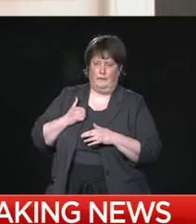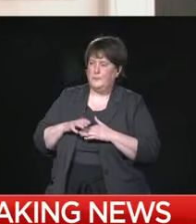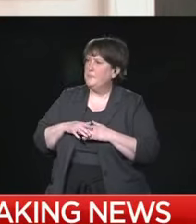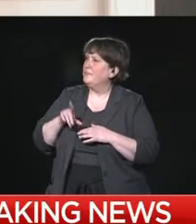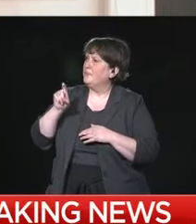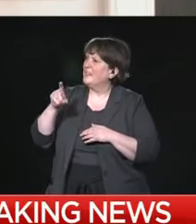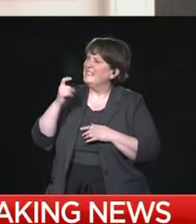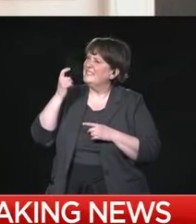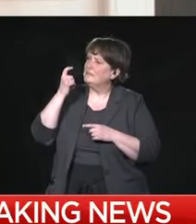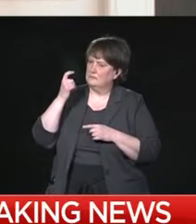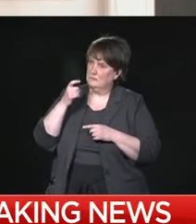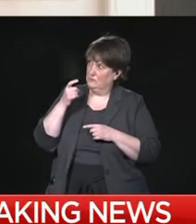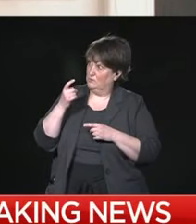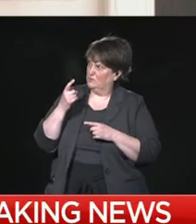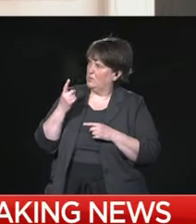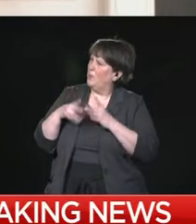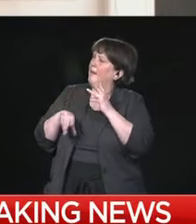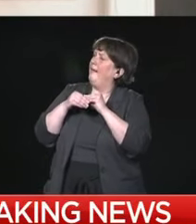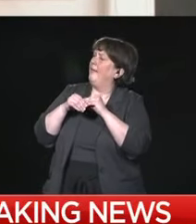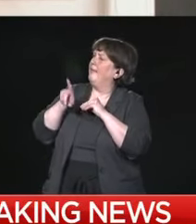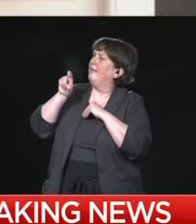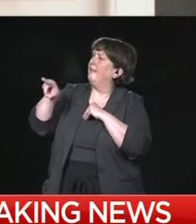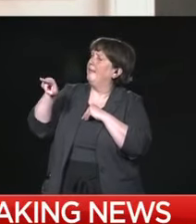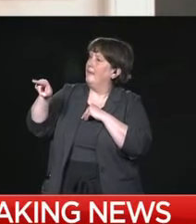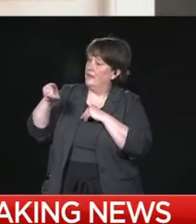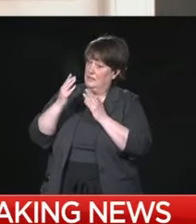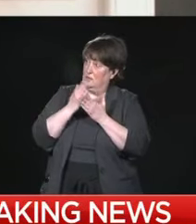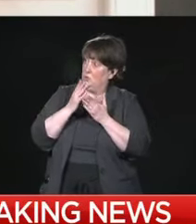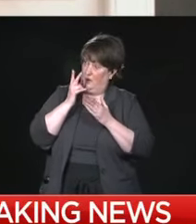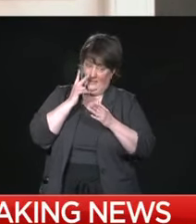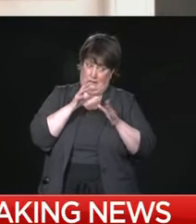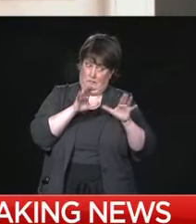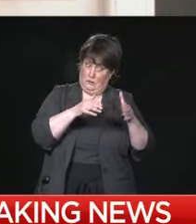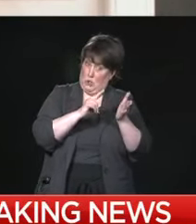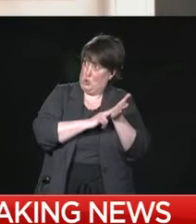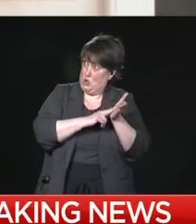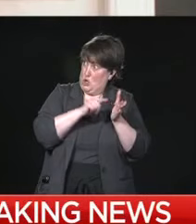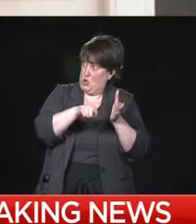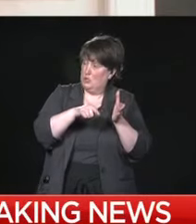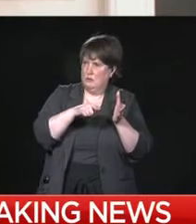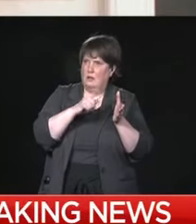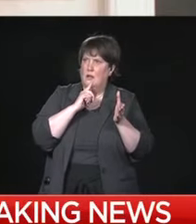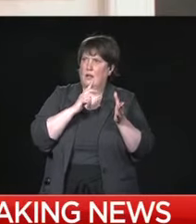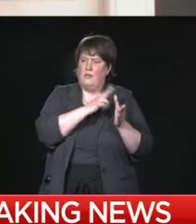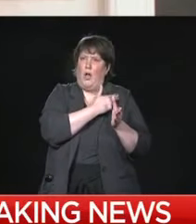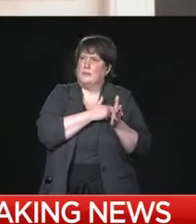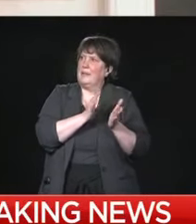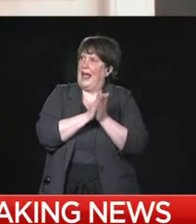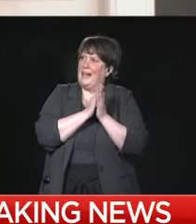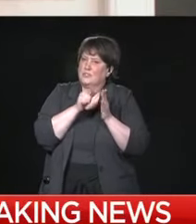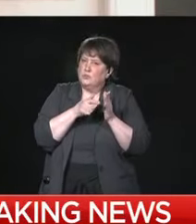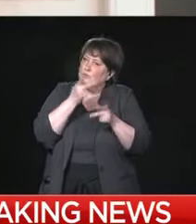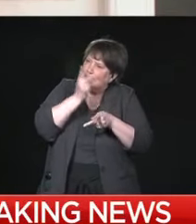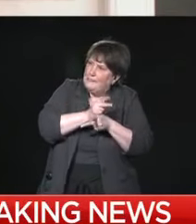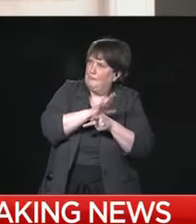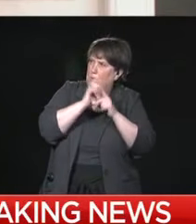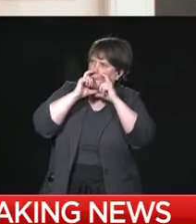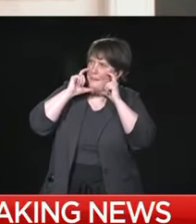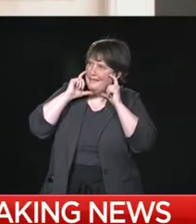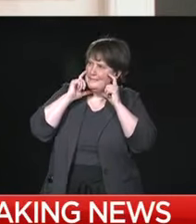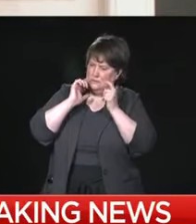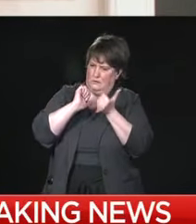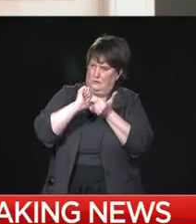Brian's question, we have nurses who are telling us hospitals are asking us to take masks, bring them home, wash them,